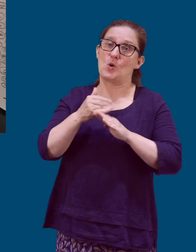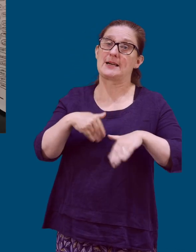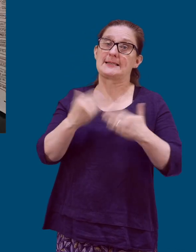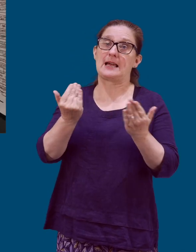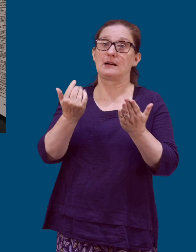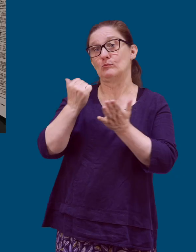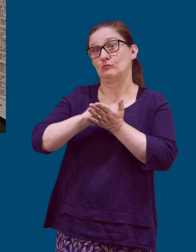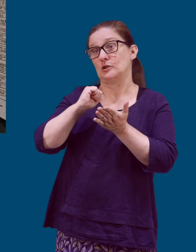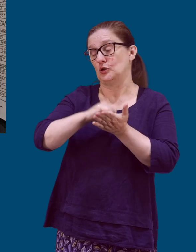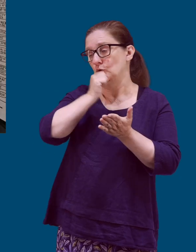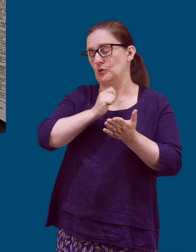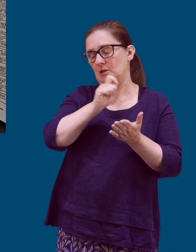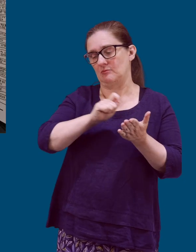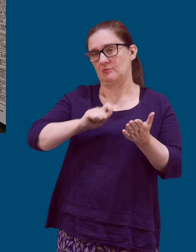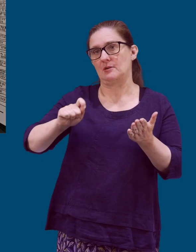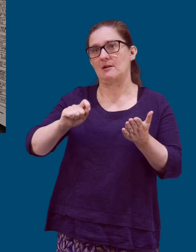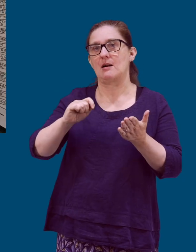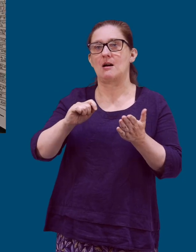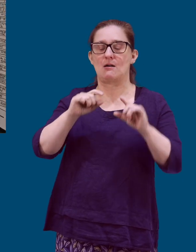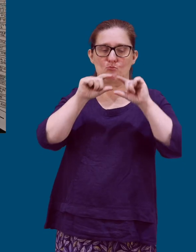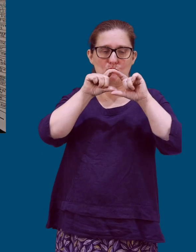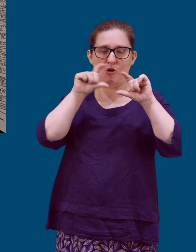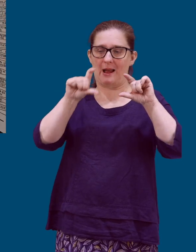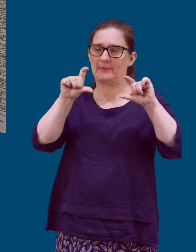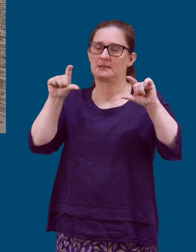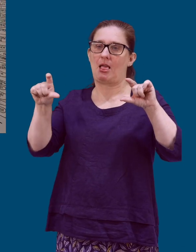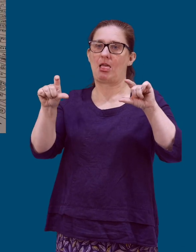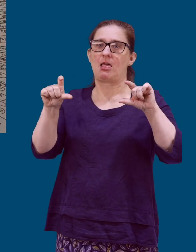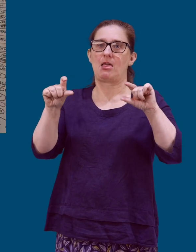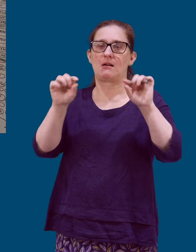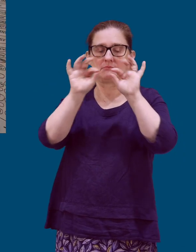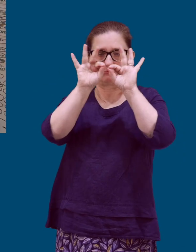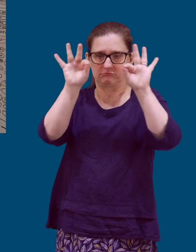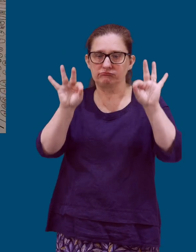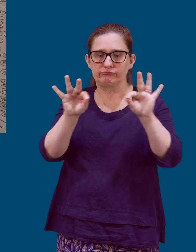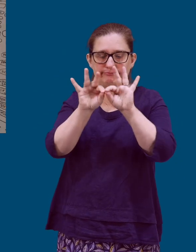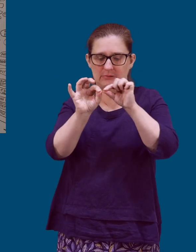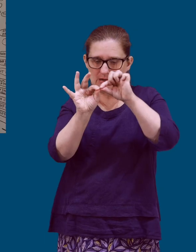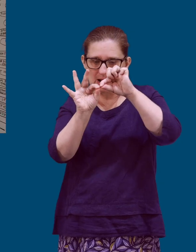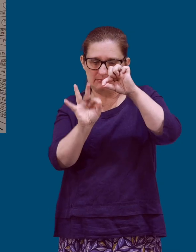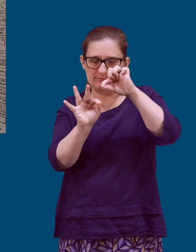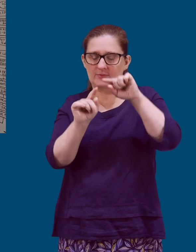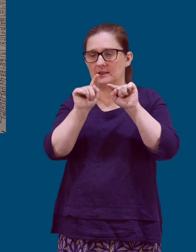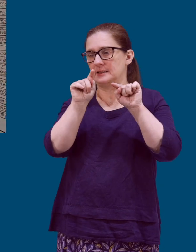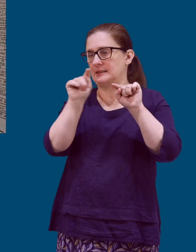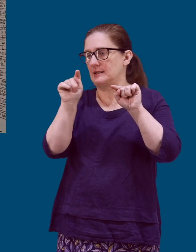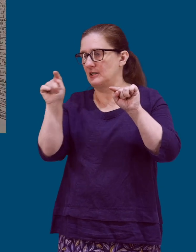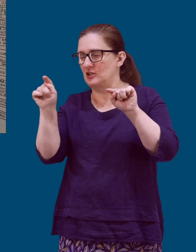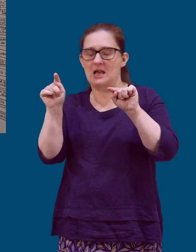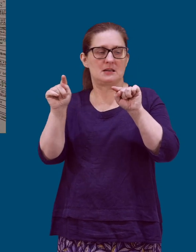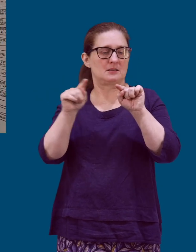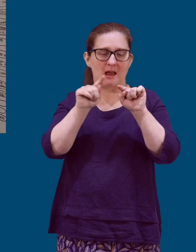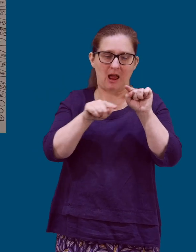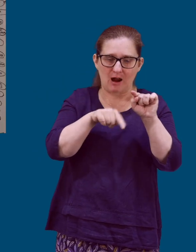black using handwritten text in block capitals, with solid and dashed lines making connections between each written